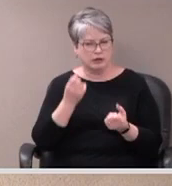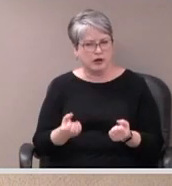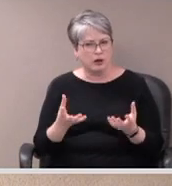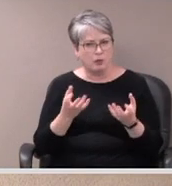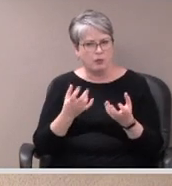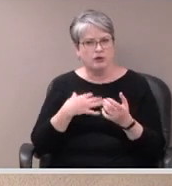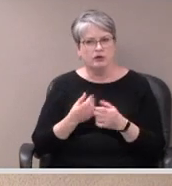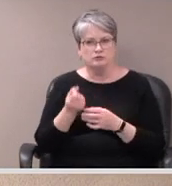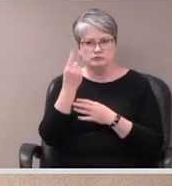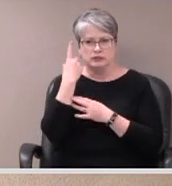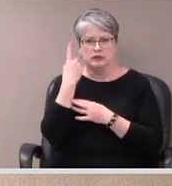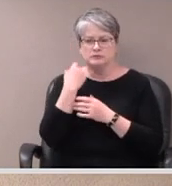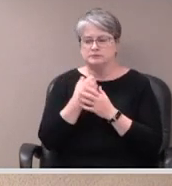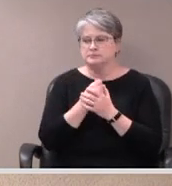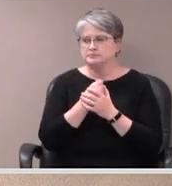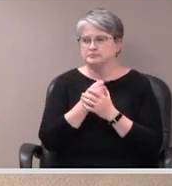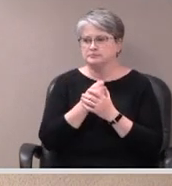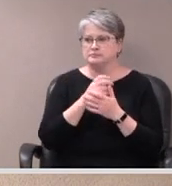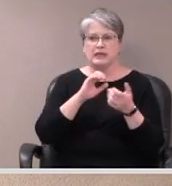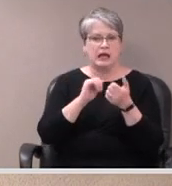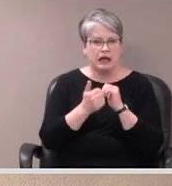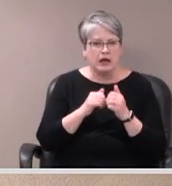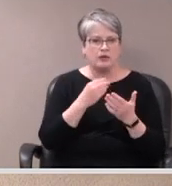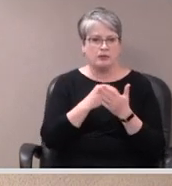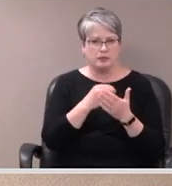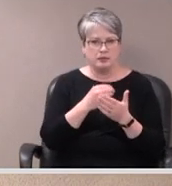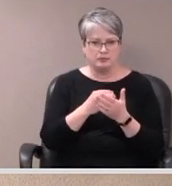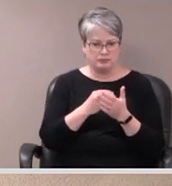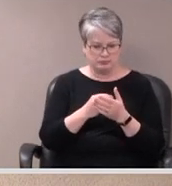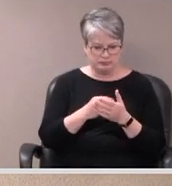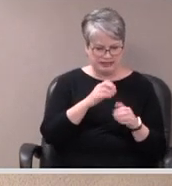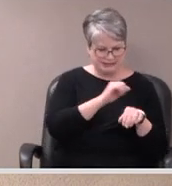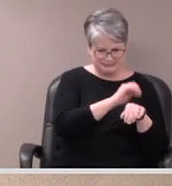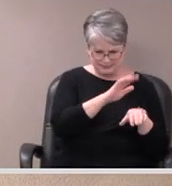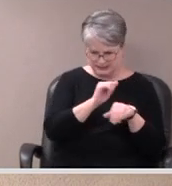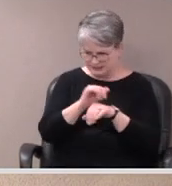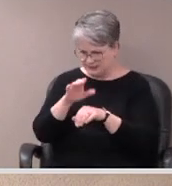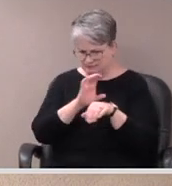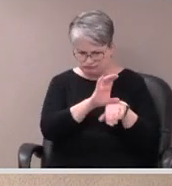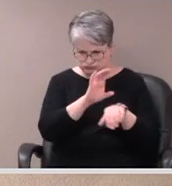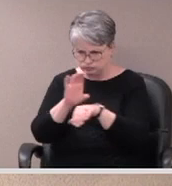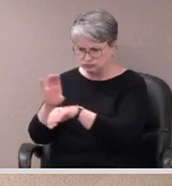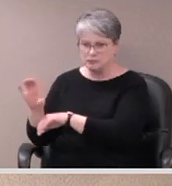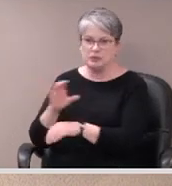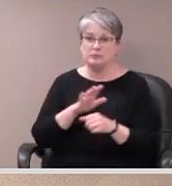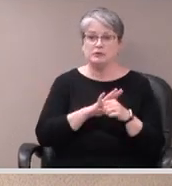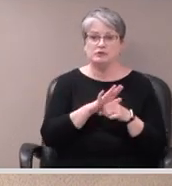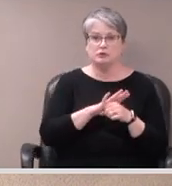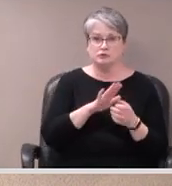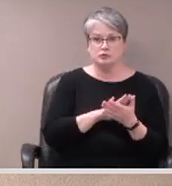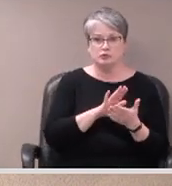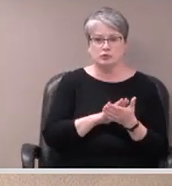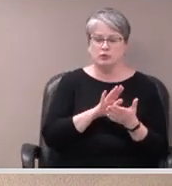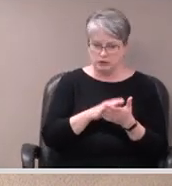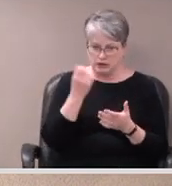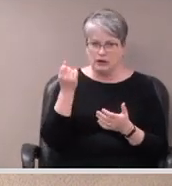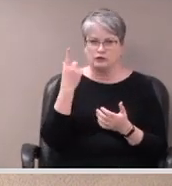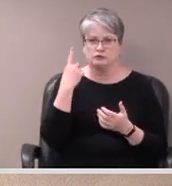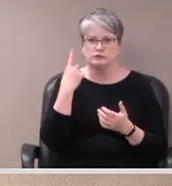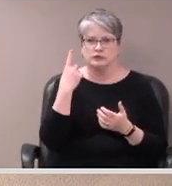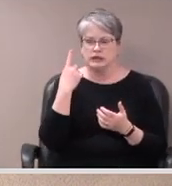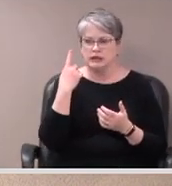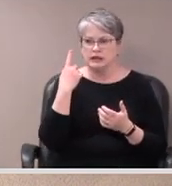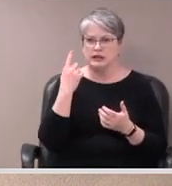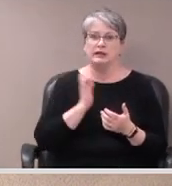understand how the money is getting to the local school. I do understand that our lowest,